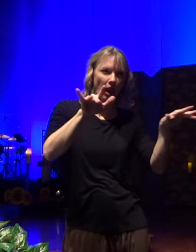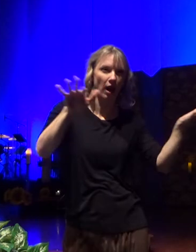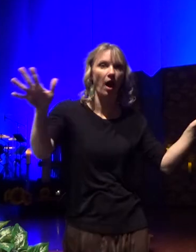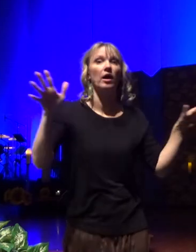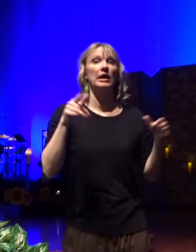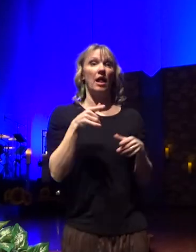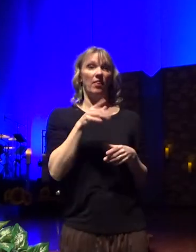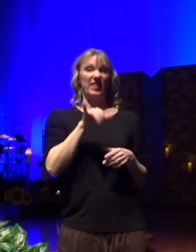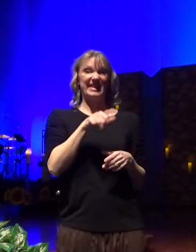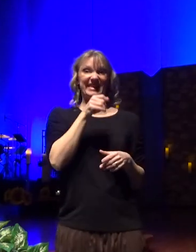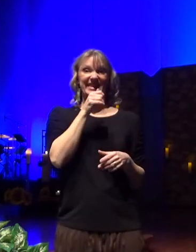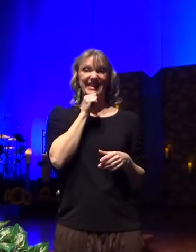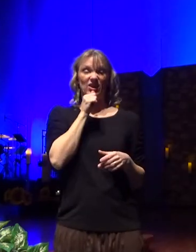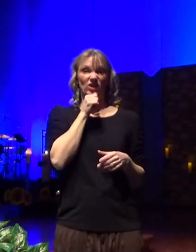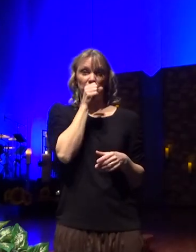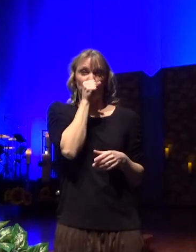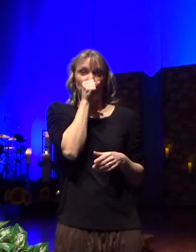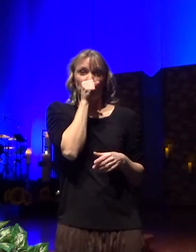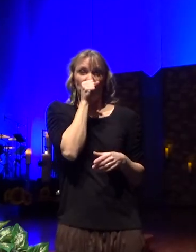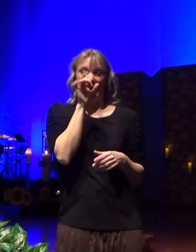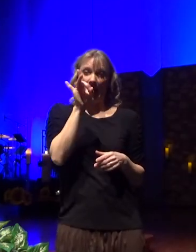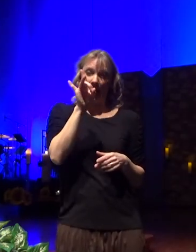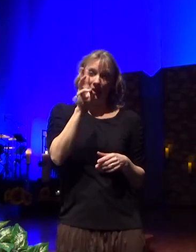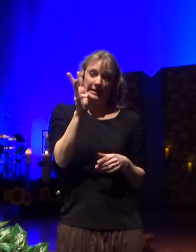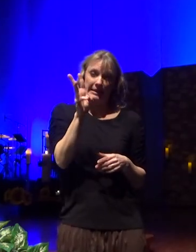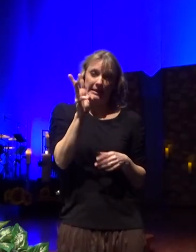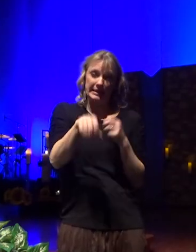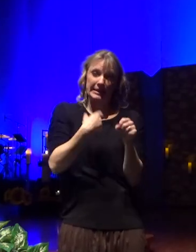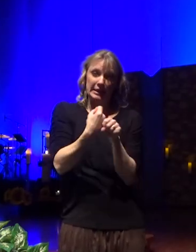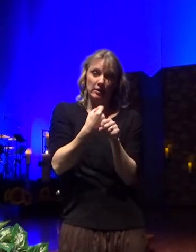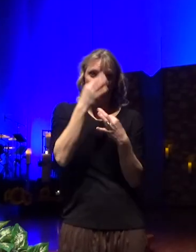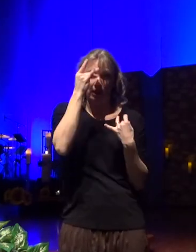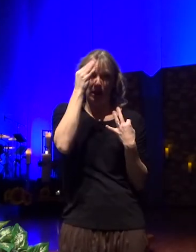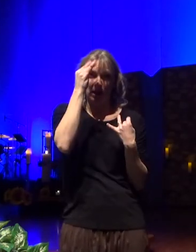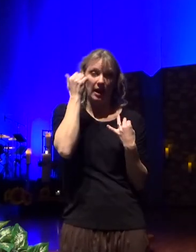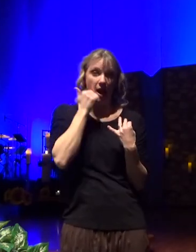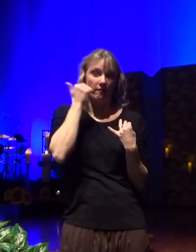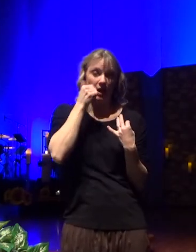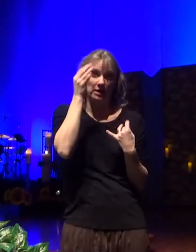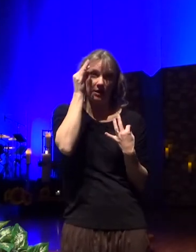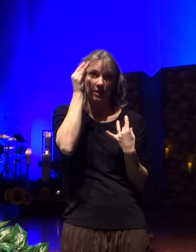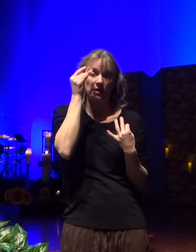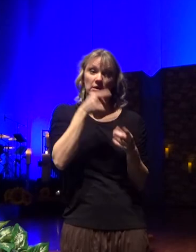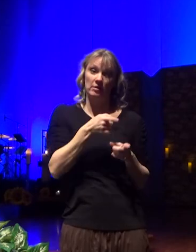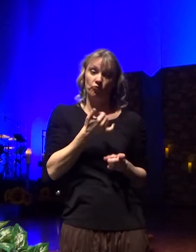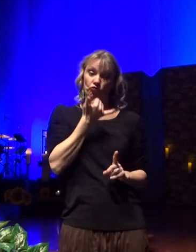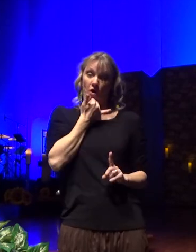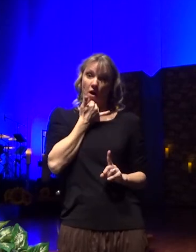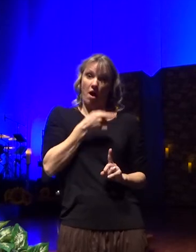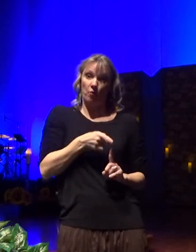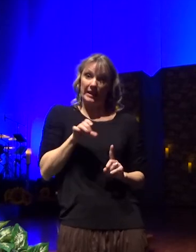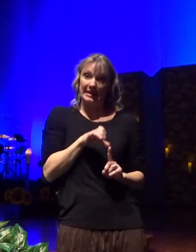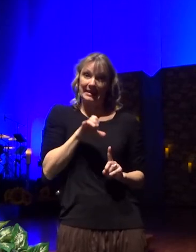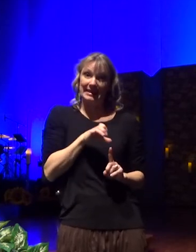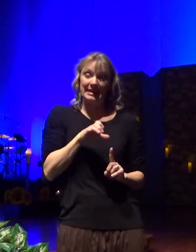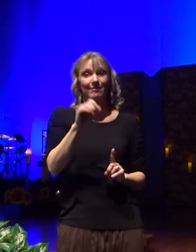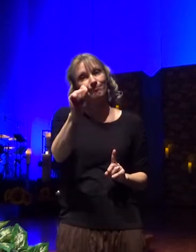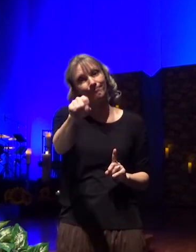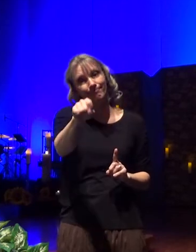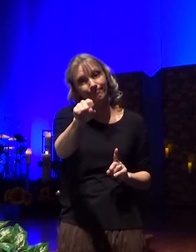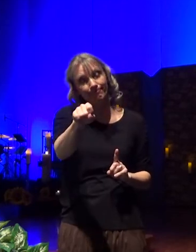86 years. Probably thinking about it at some level every day. Now, was he wrong in what he